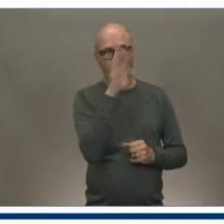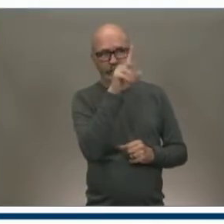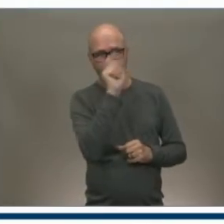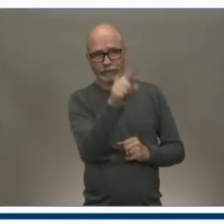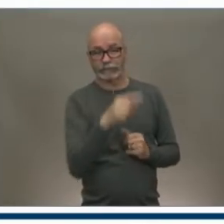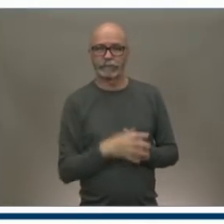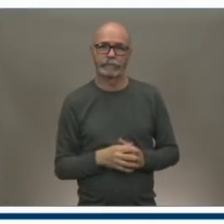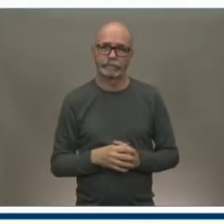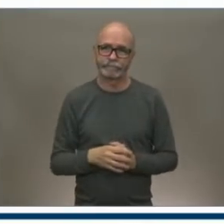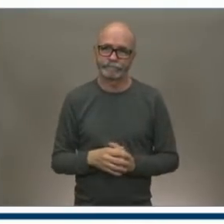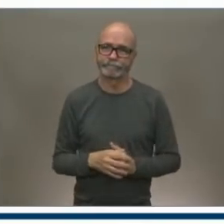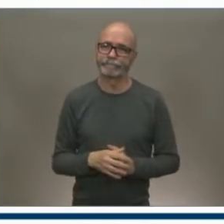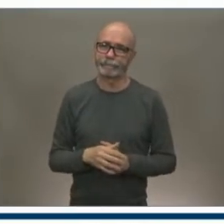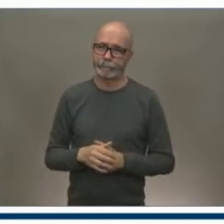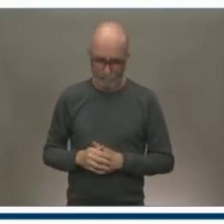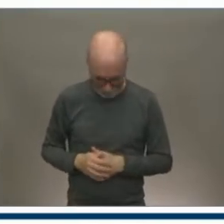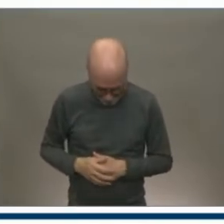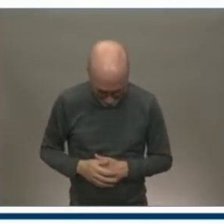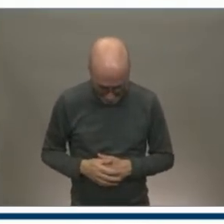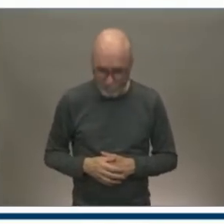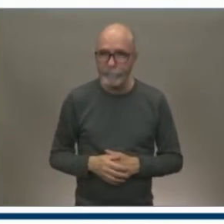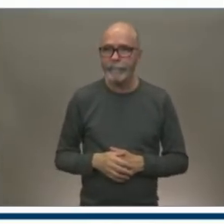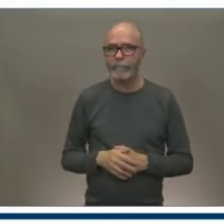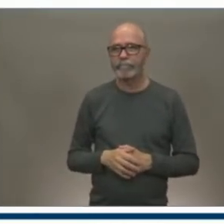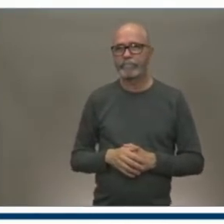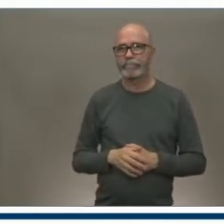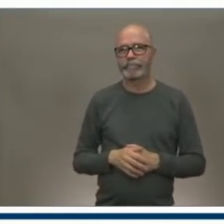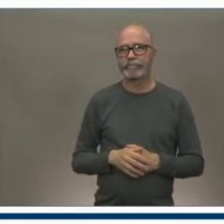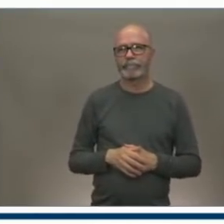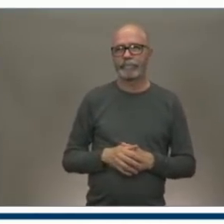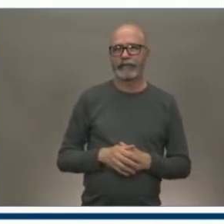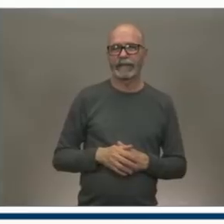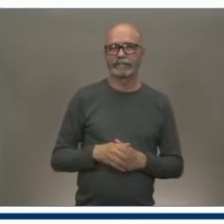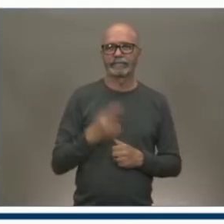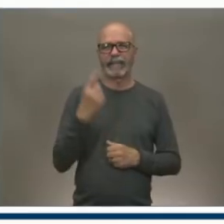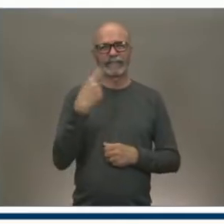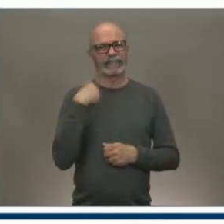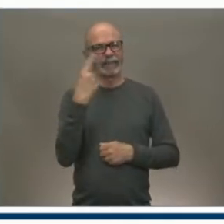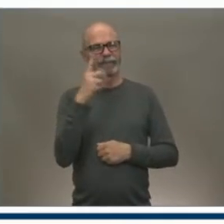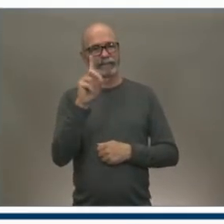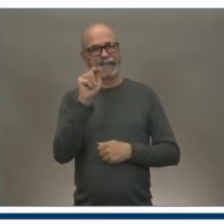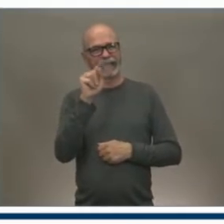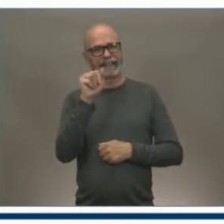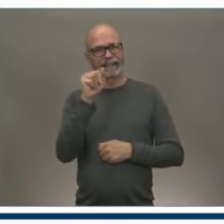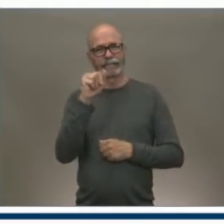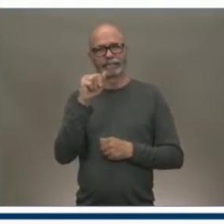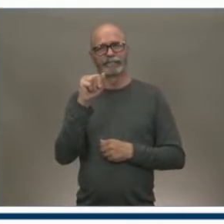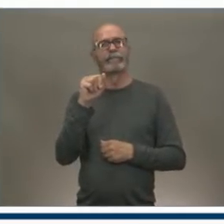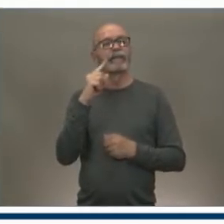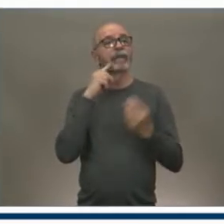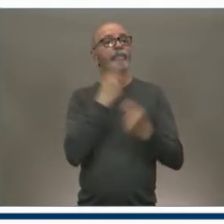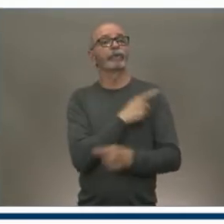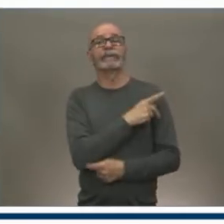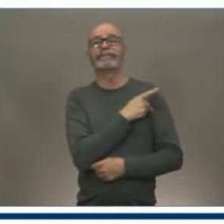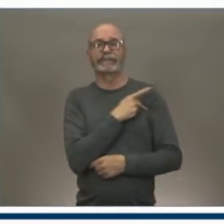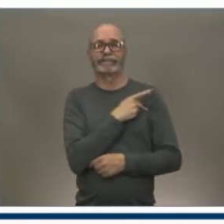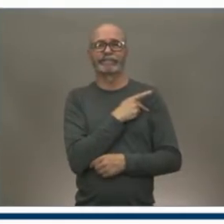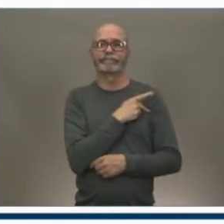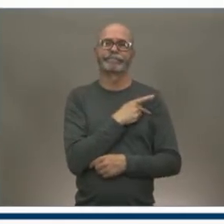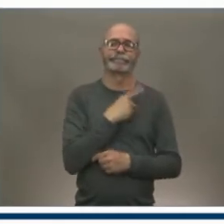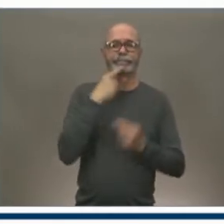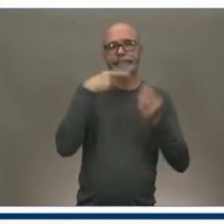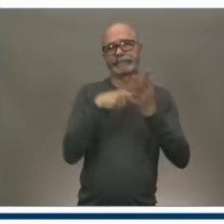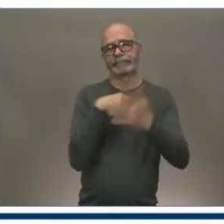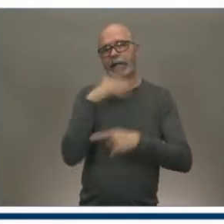at reporting race-based data here in the province. Some provinces have reported it for COVID cases, like Ontario,